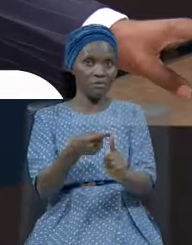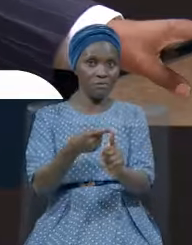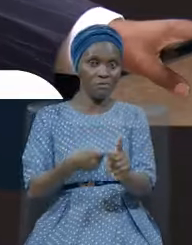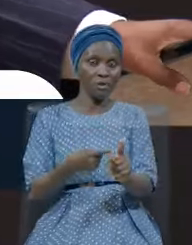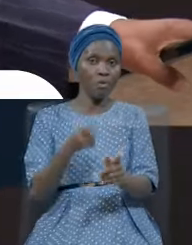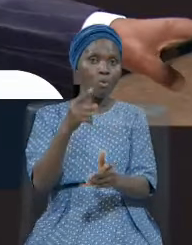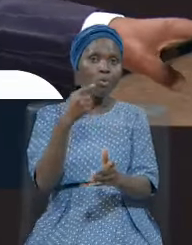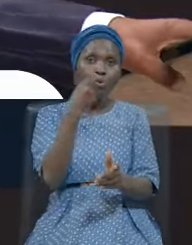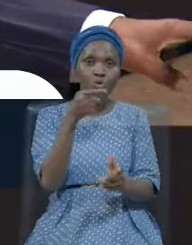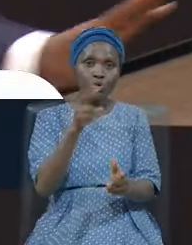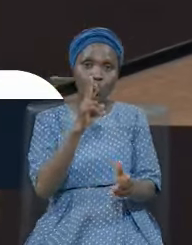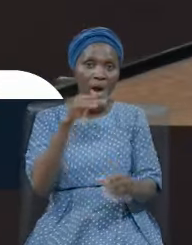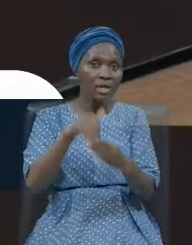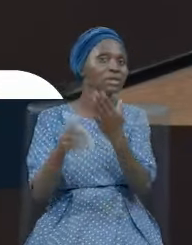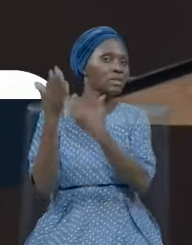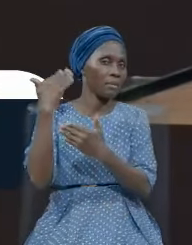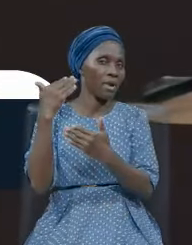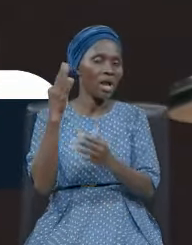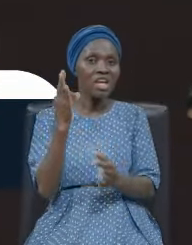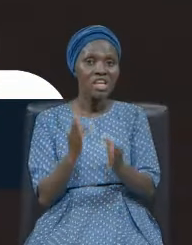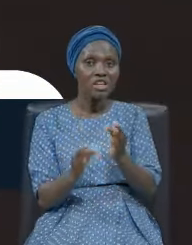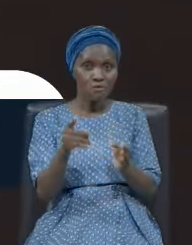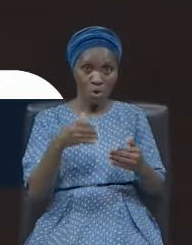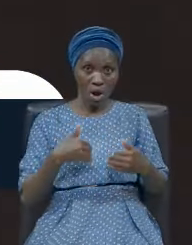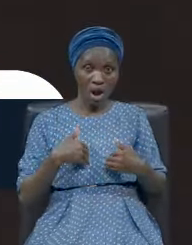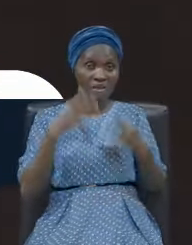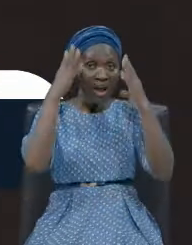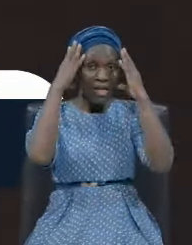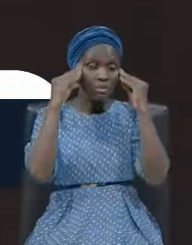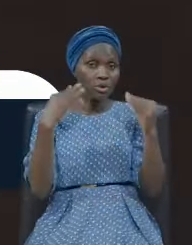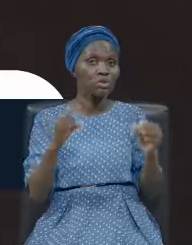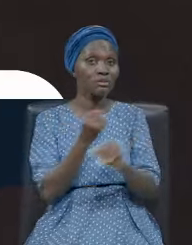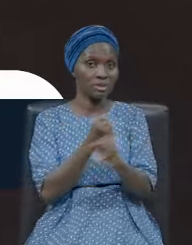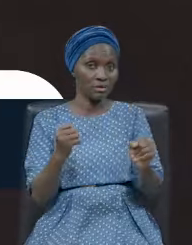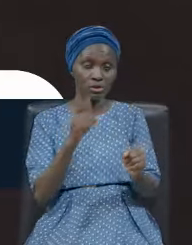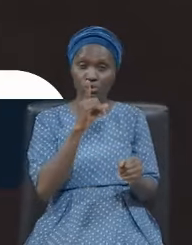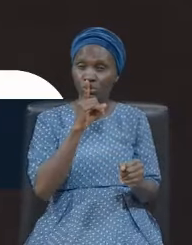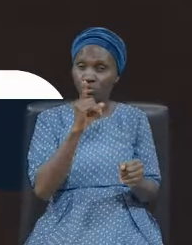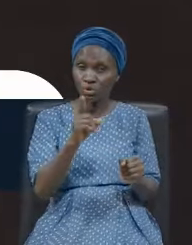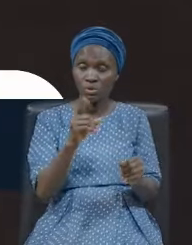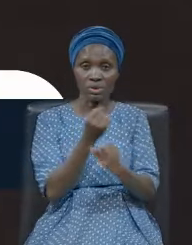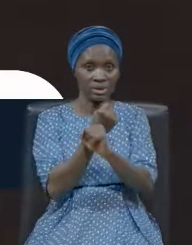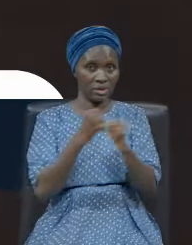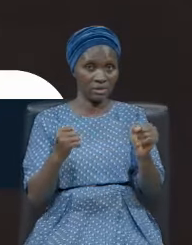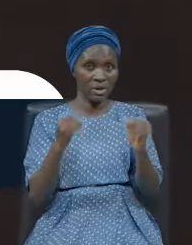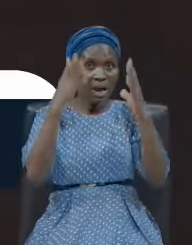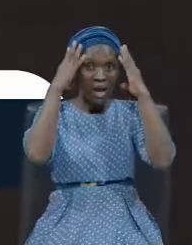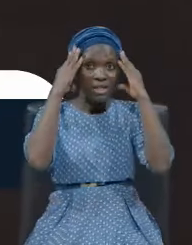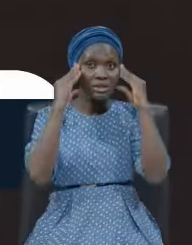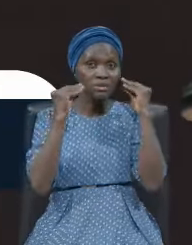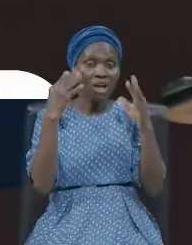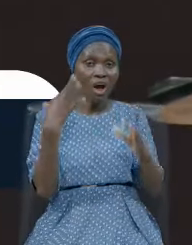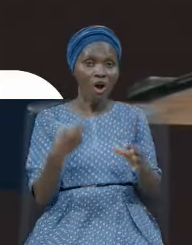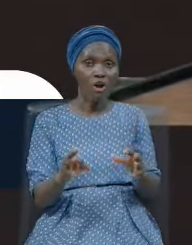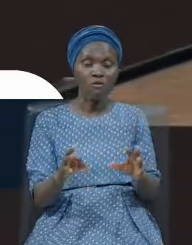past. If you have an experience of salvation, the experience of genuine salvation, the experience of